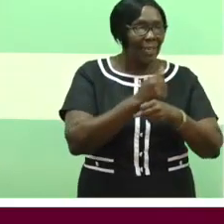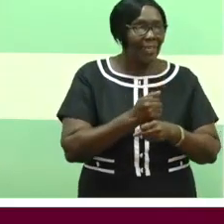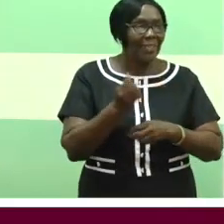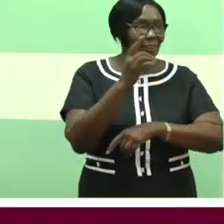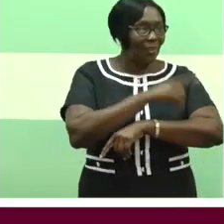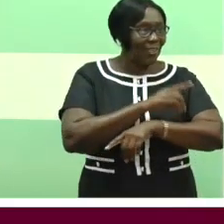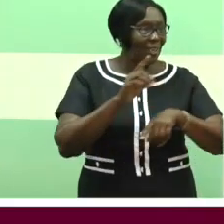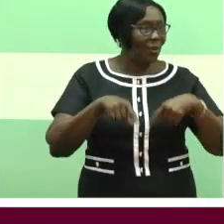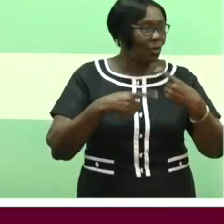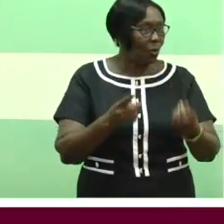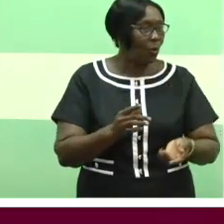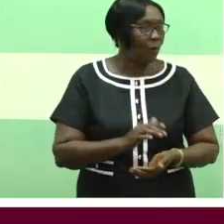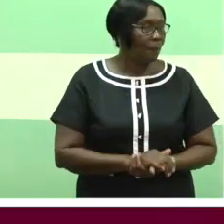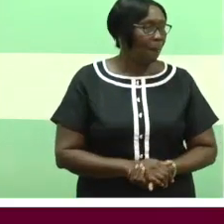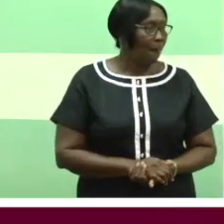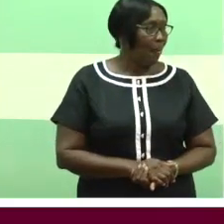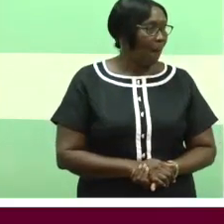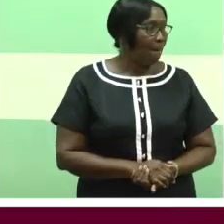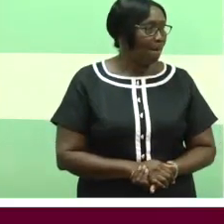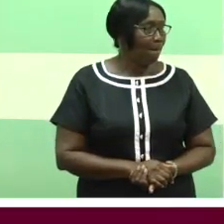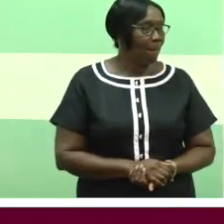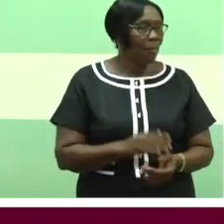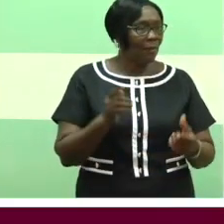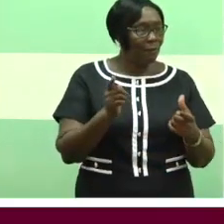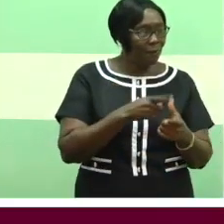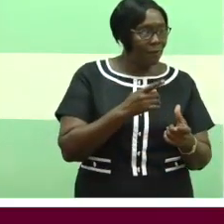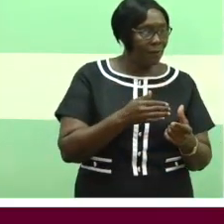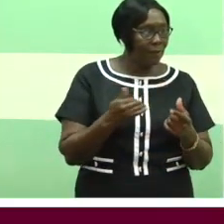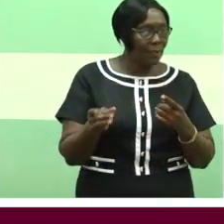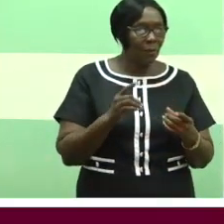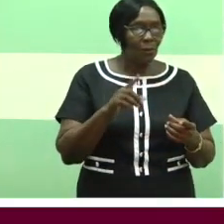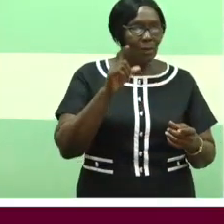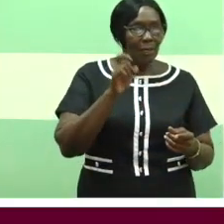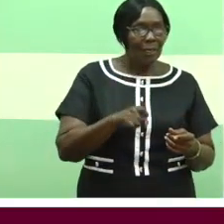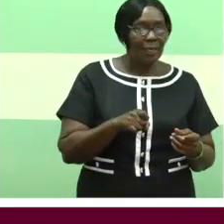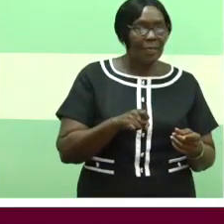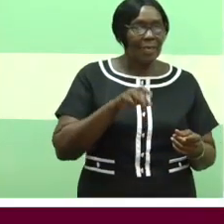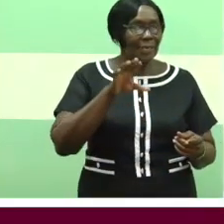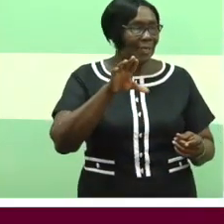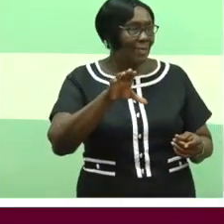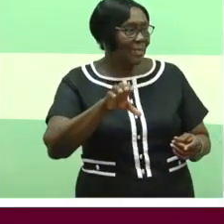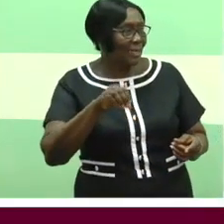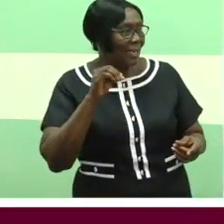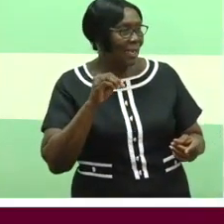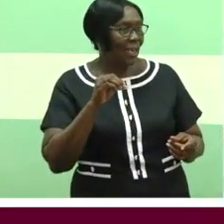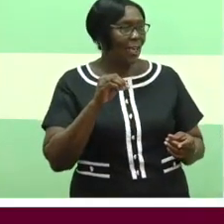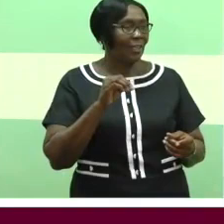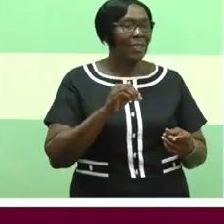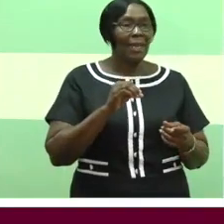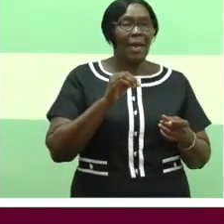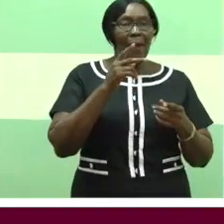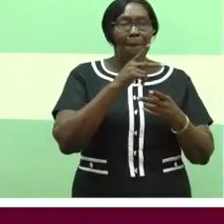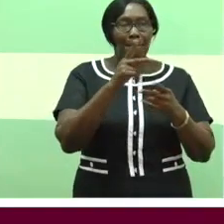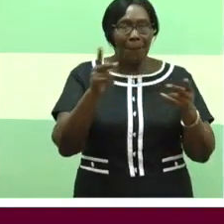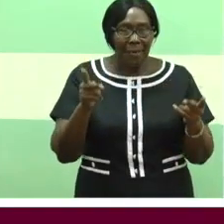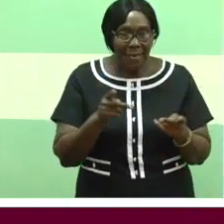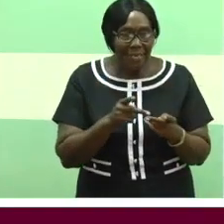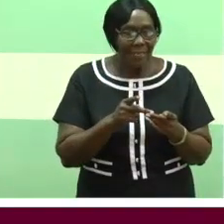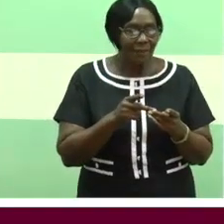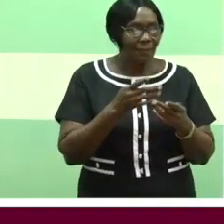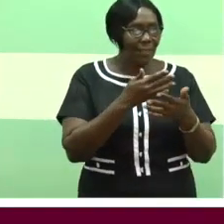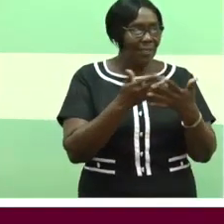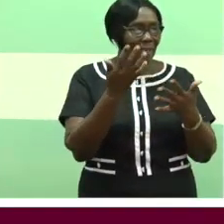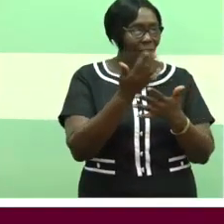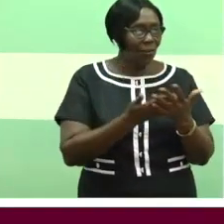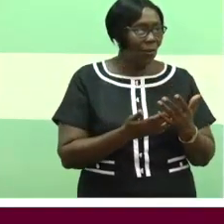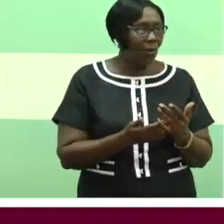get your day going. All right? So the first thing we need to do is to select an appropriate place for the